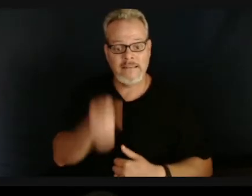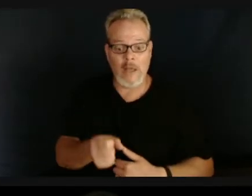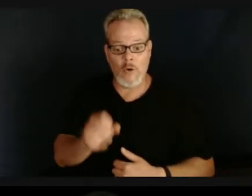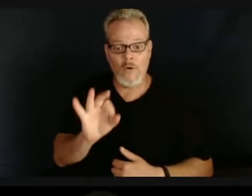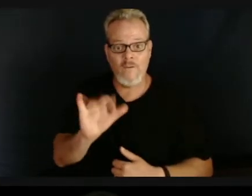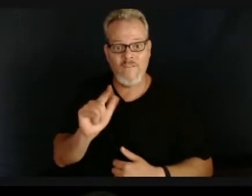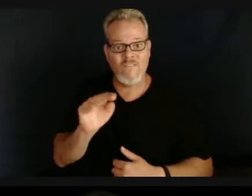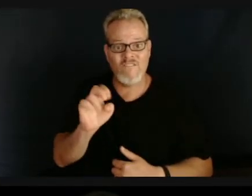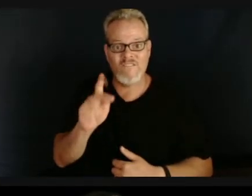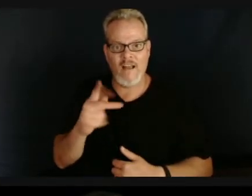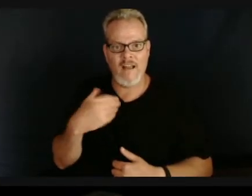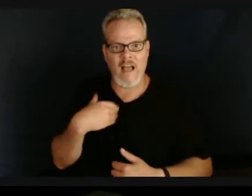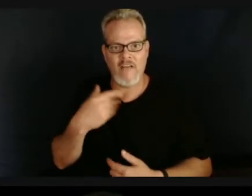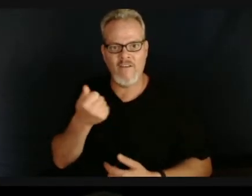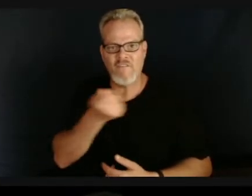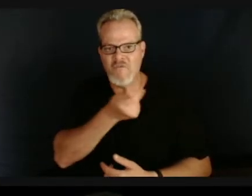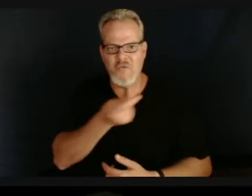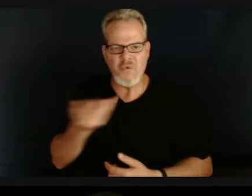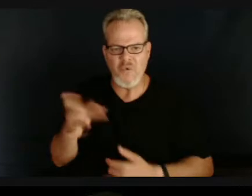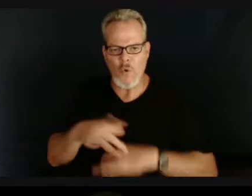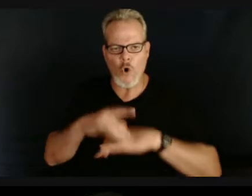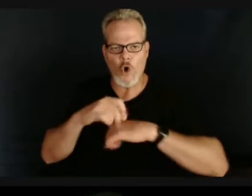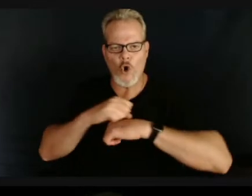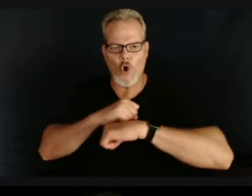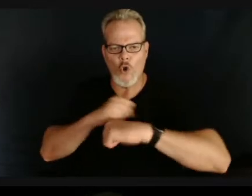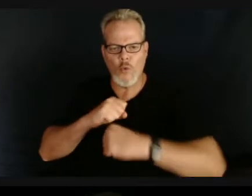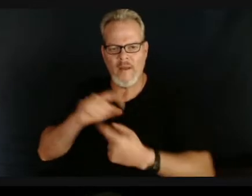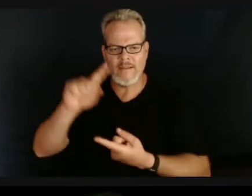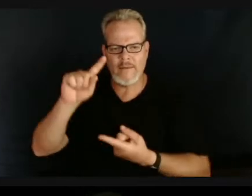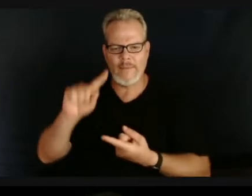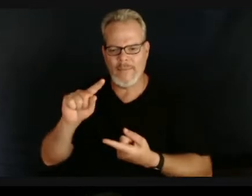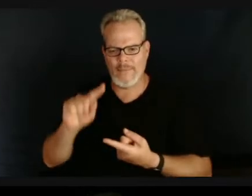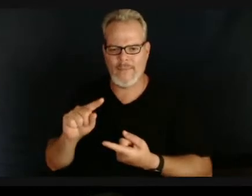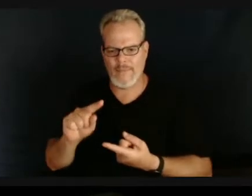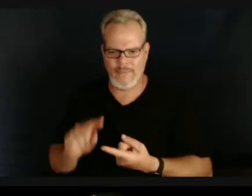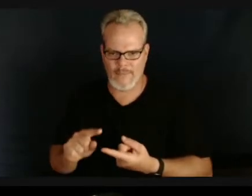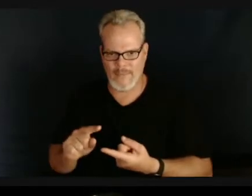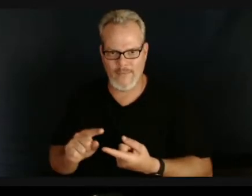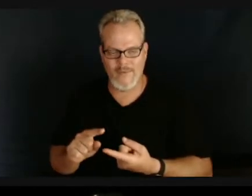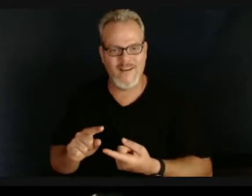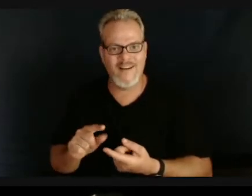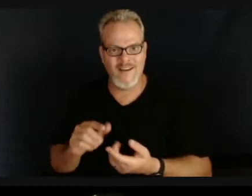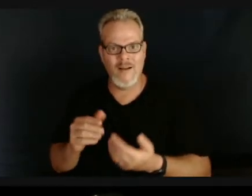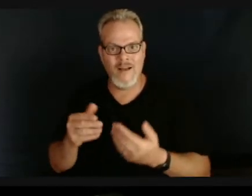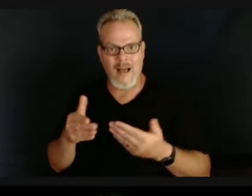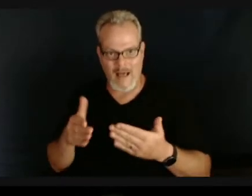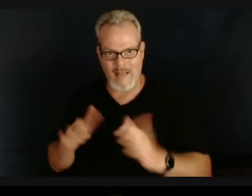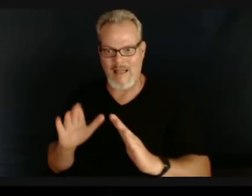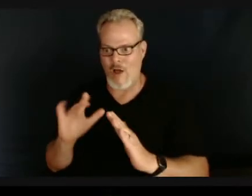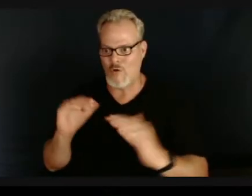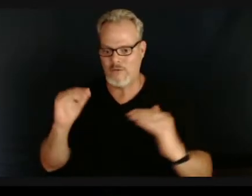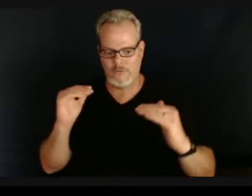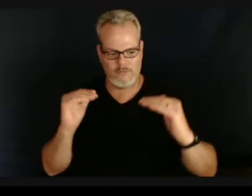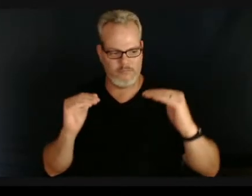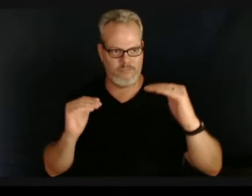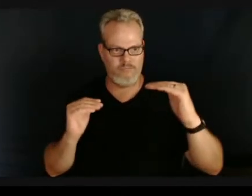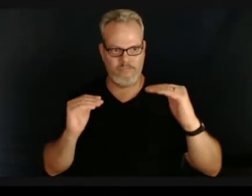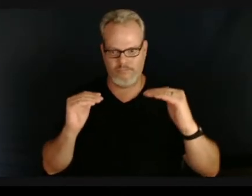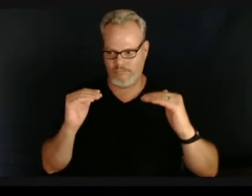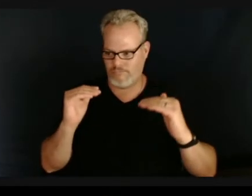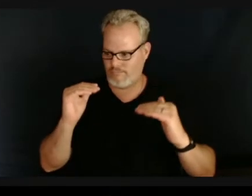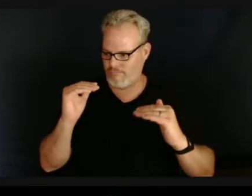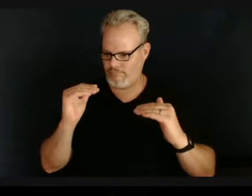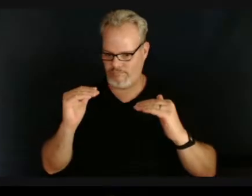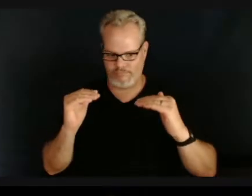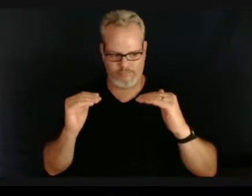of South Flank movement overall, right? That allows this equilibrium to be maintained. Otherwise, what